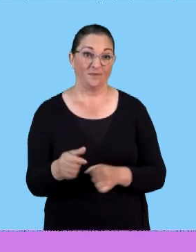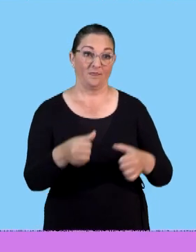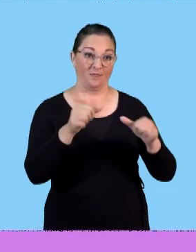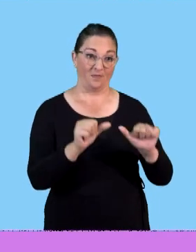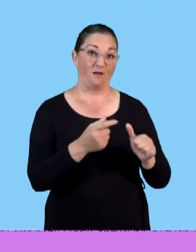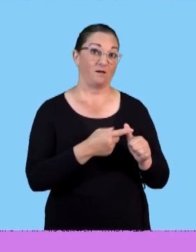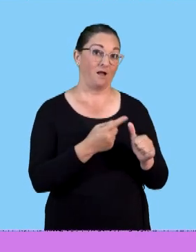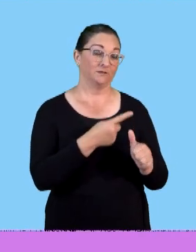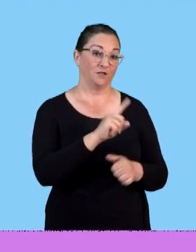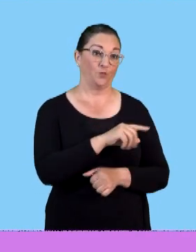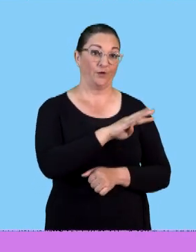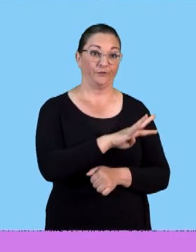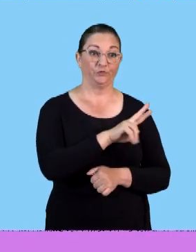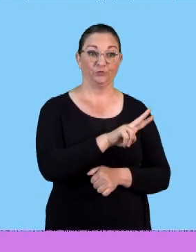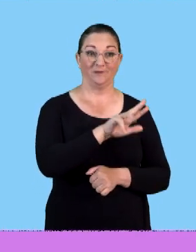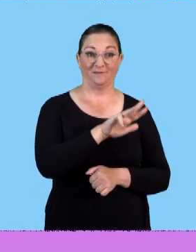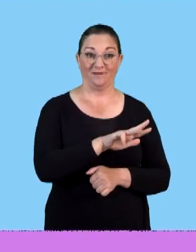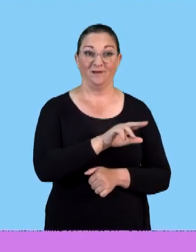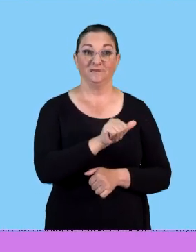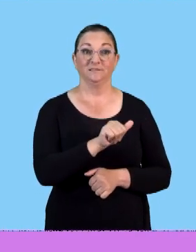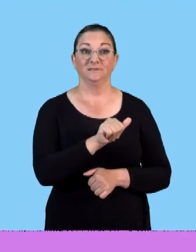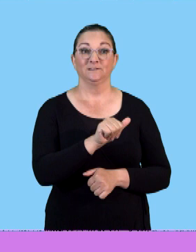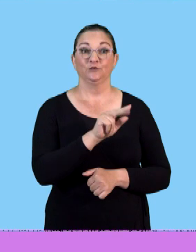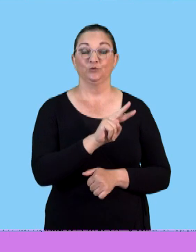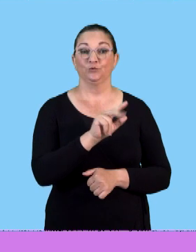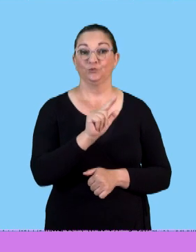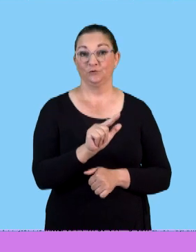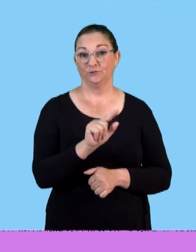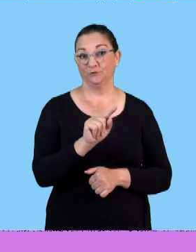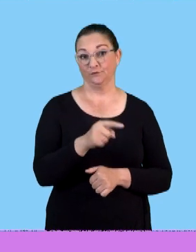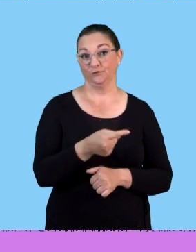0,0997 rand, and that gave me an answer of